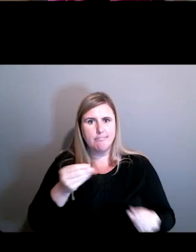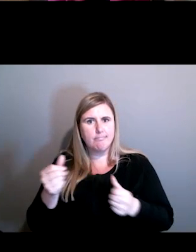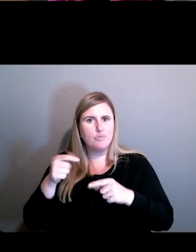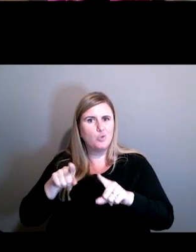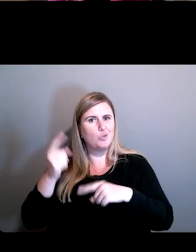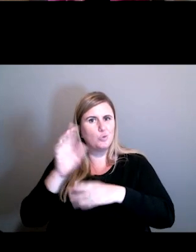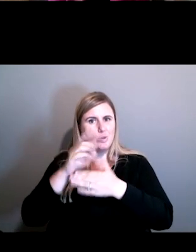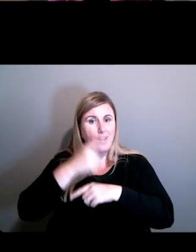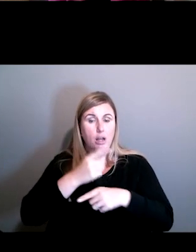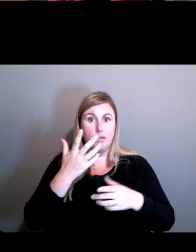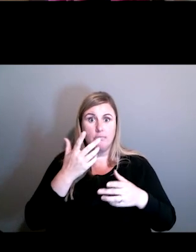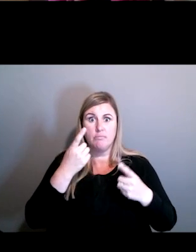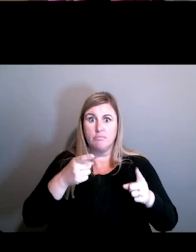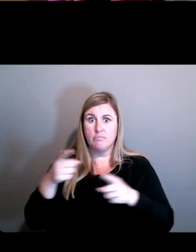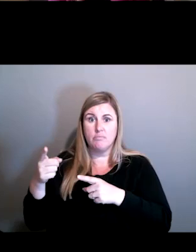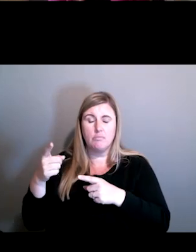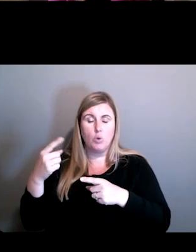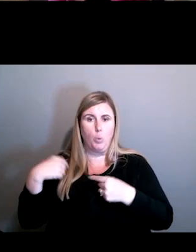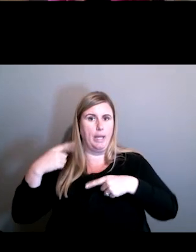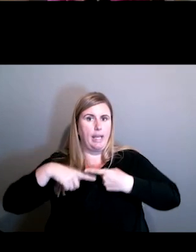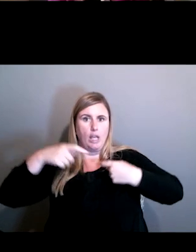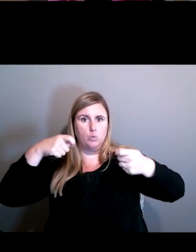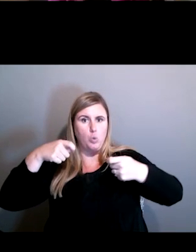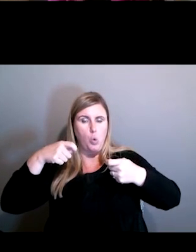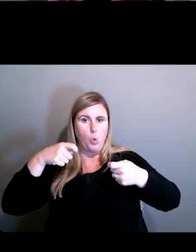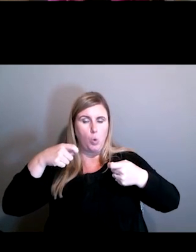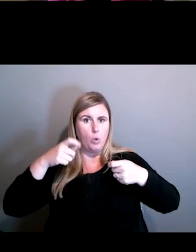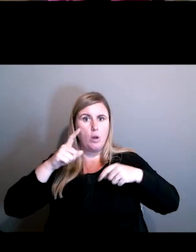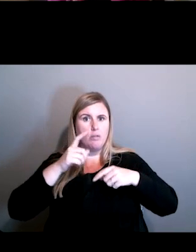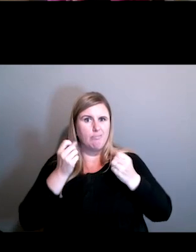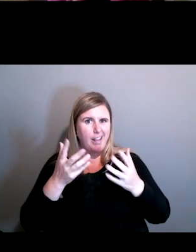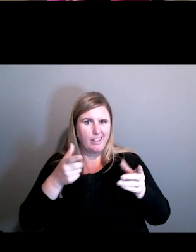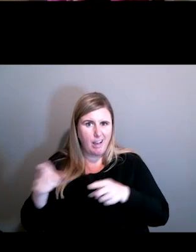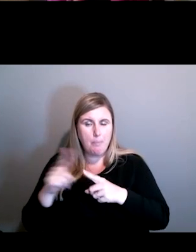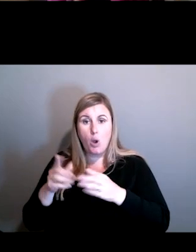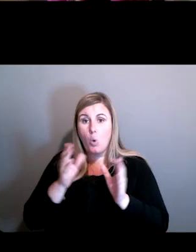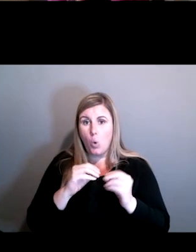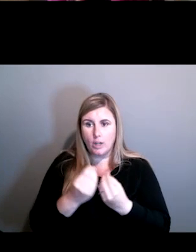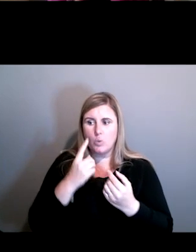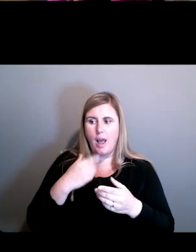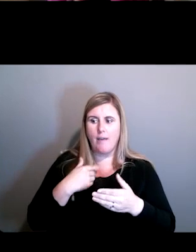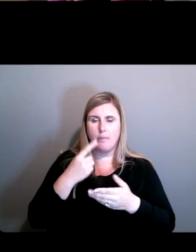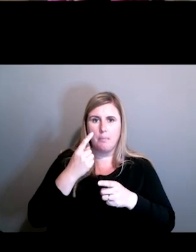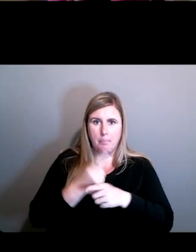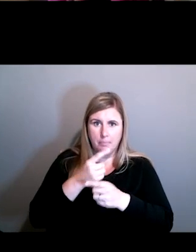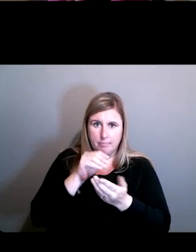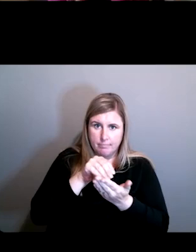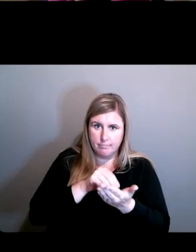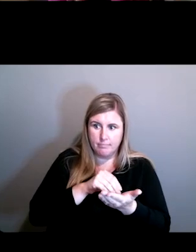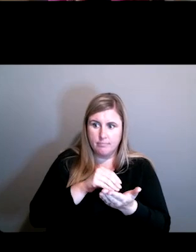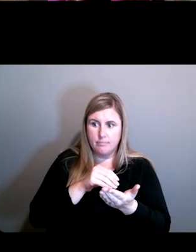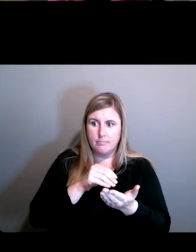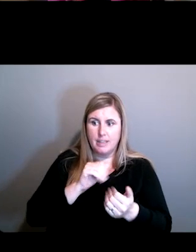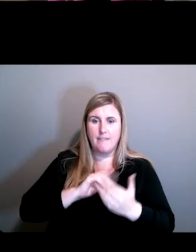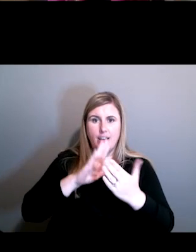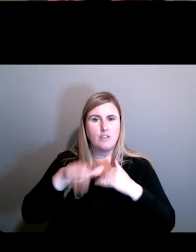that occurs during a school day that a teacher can't control and account for, but organization will help you maintain accurate records in the face of all those unpredictable